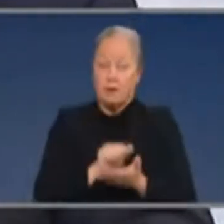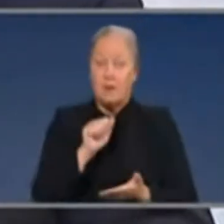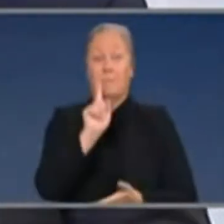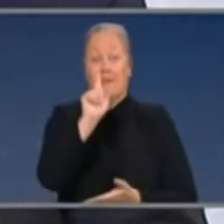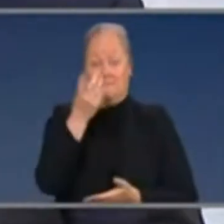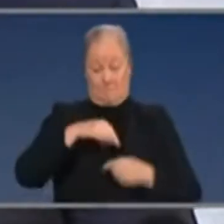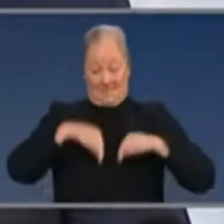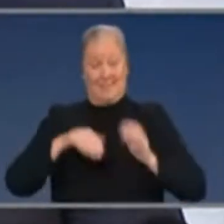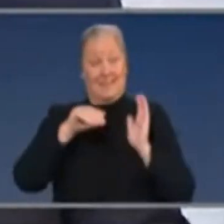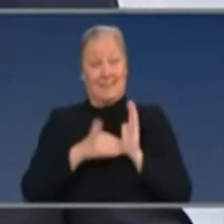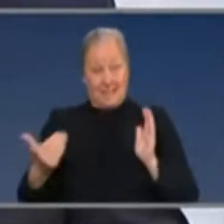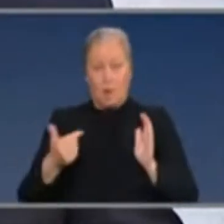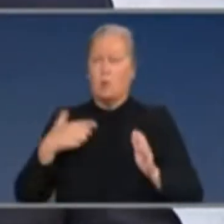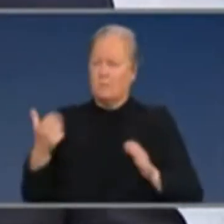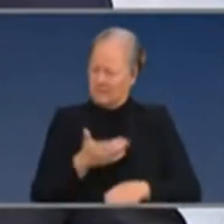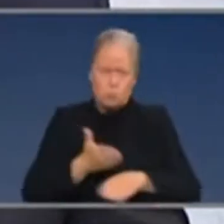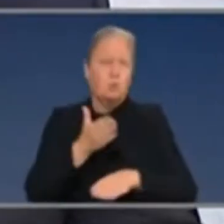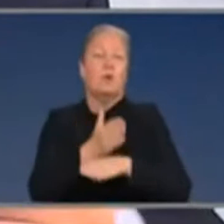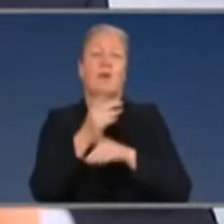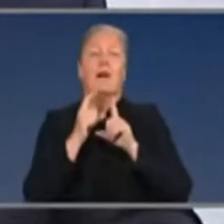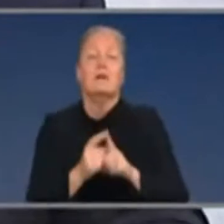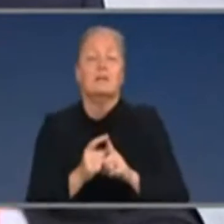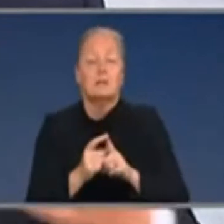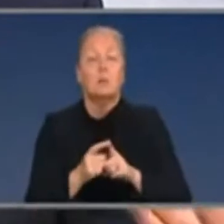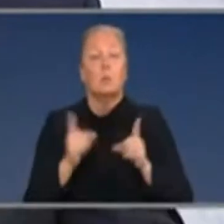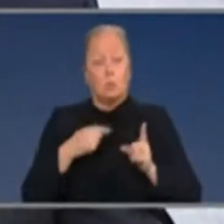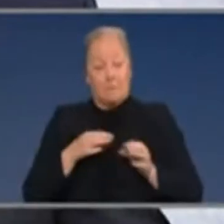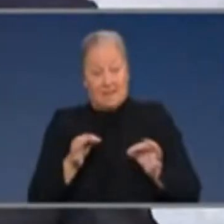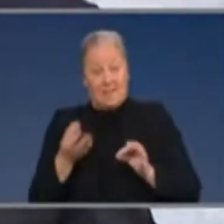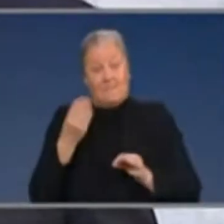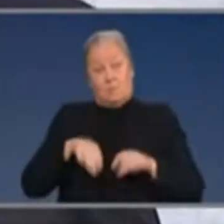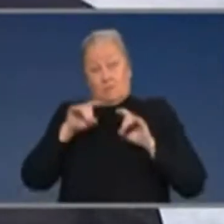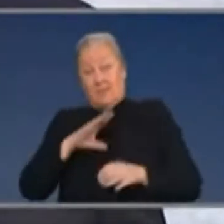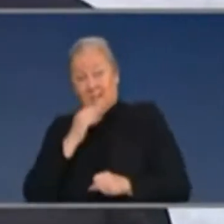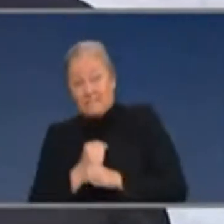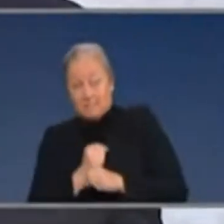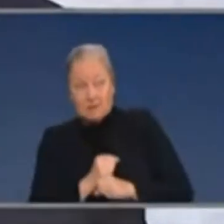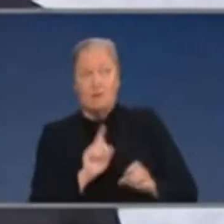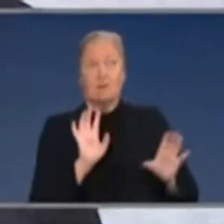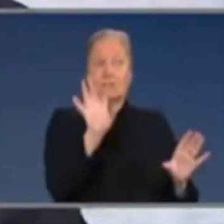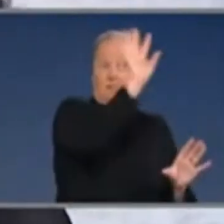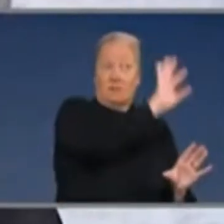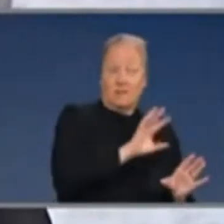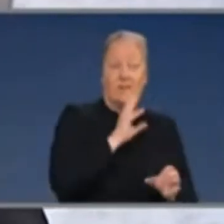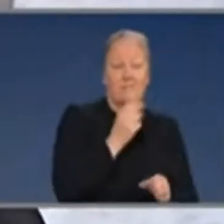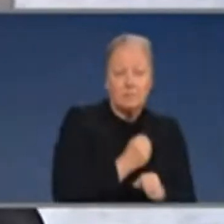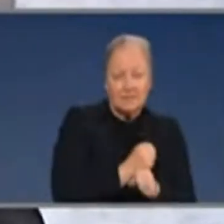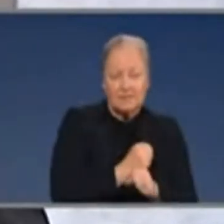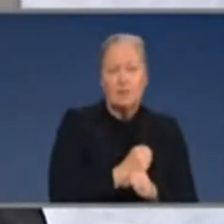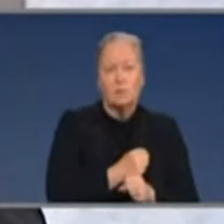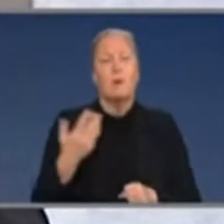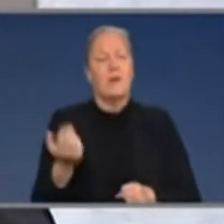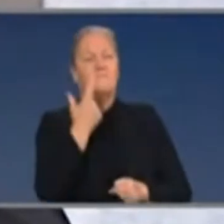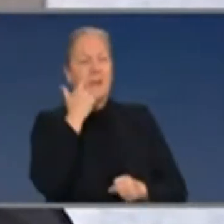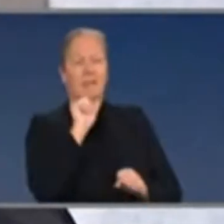work starts. And the plans that are needed from the federal government, from the state governments, the plans that need to find their way into